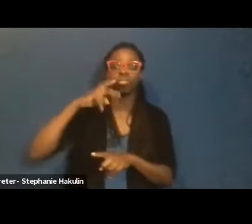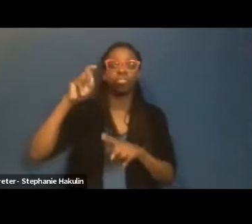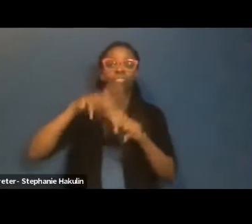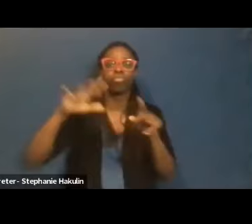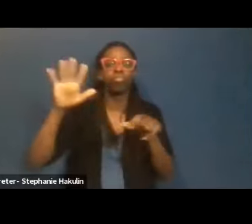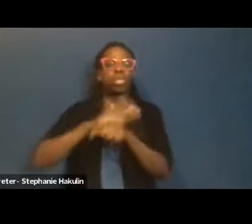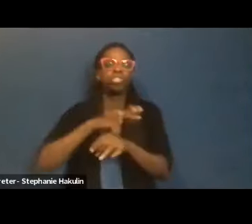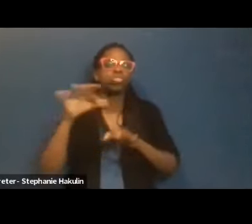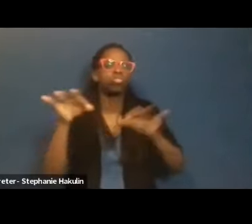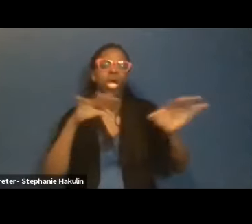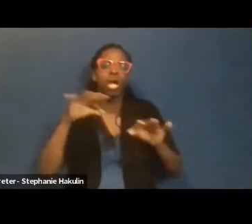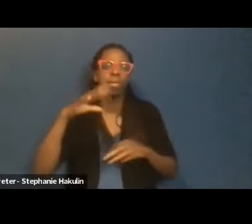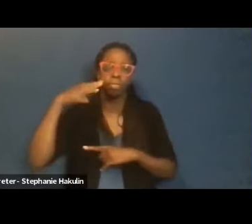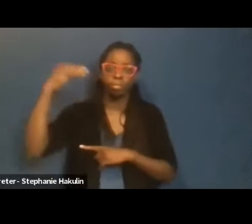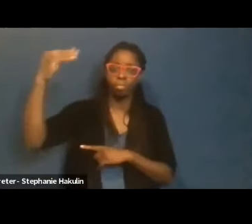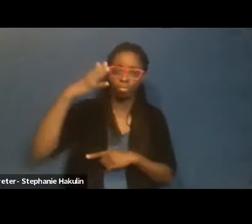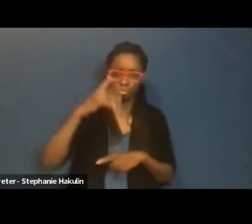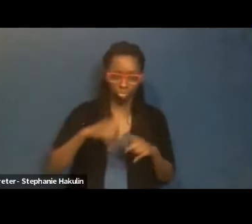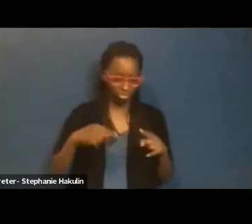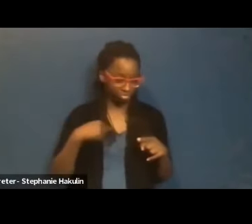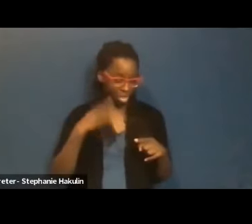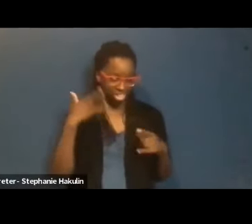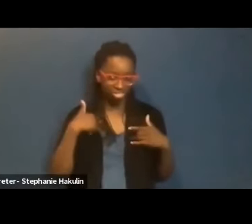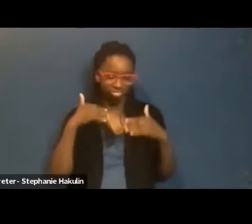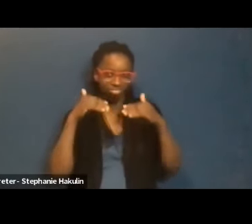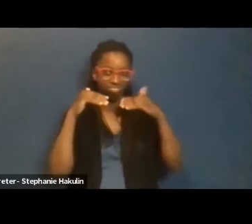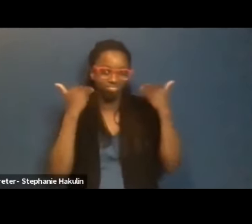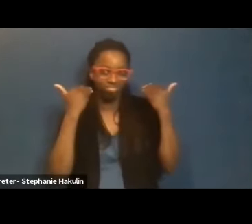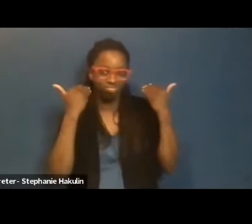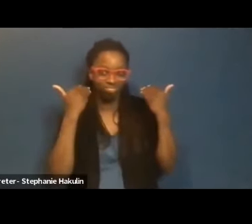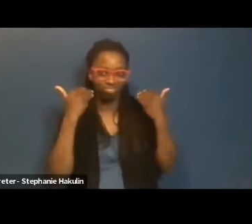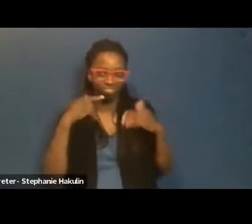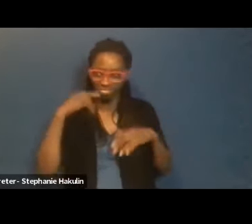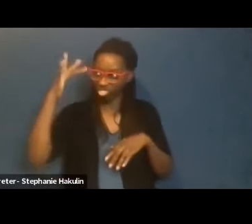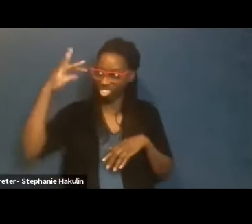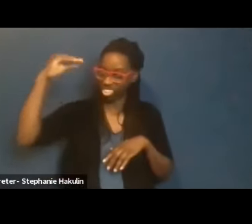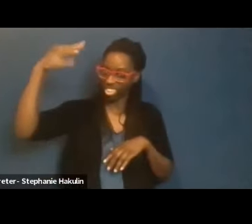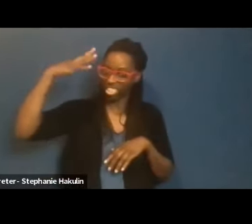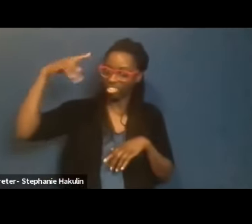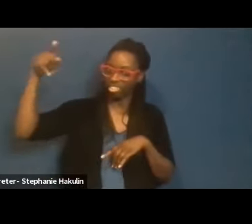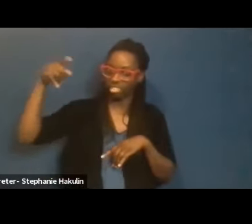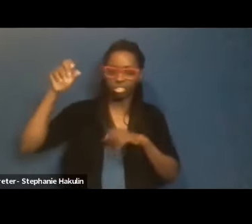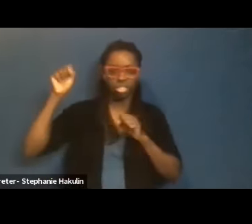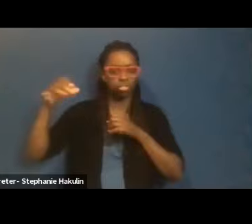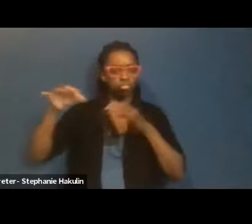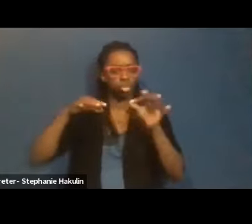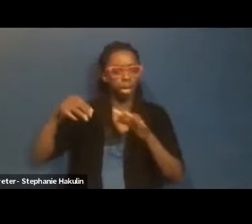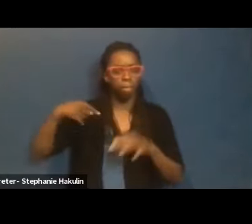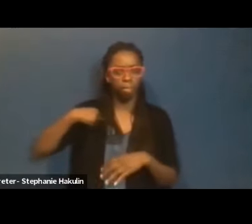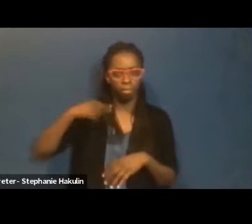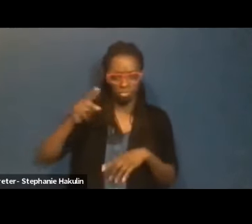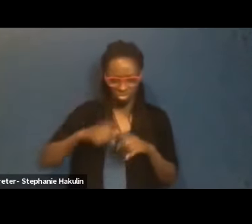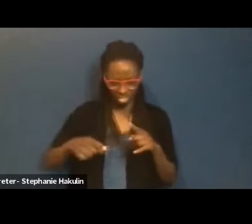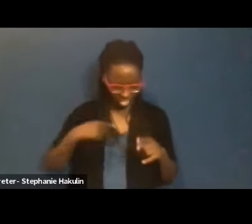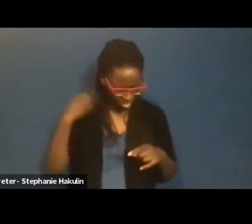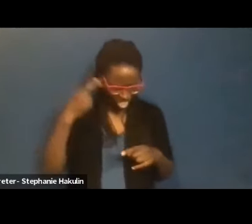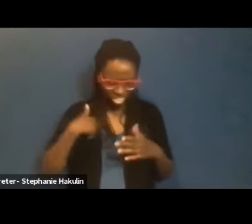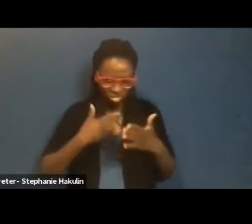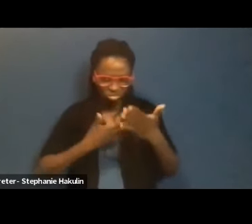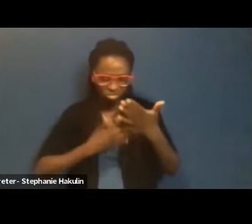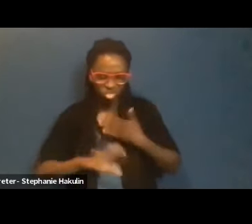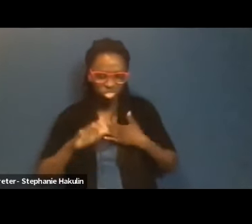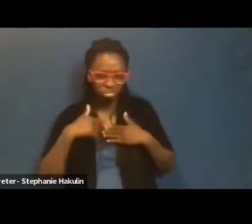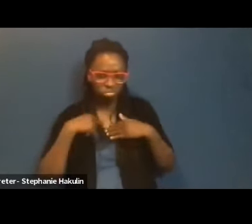am the sun, and I cannot be put into words. But then I frown, because he still wrote about two